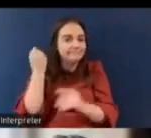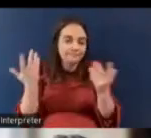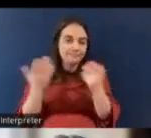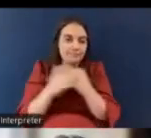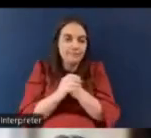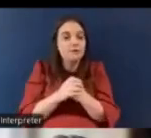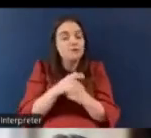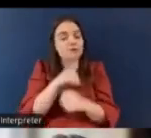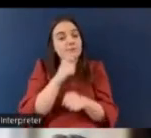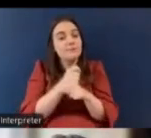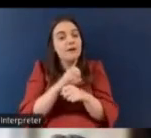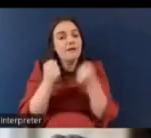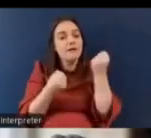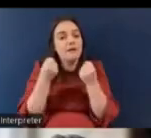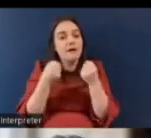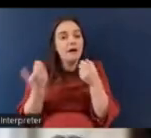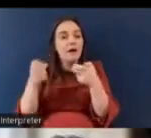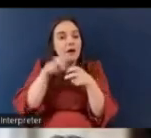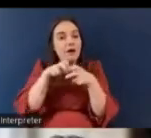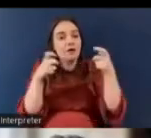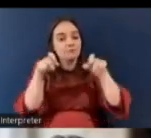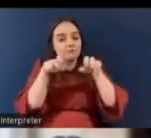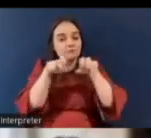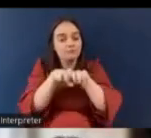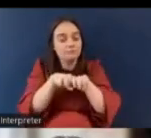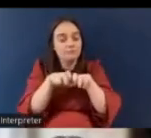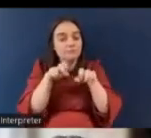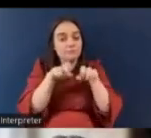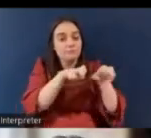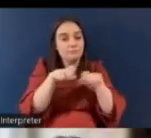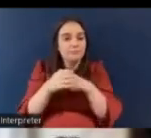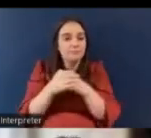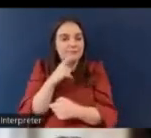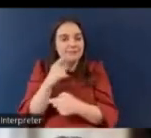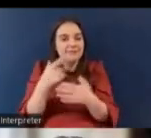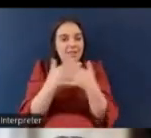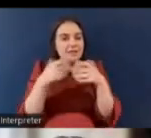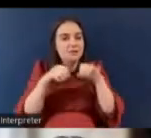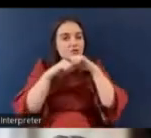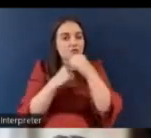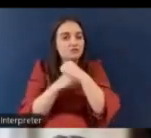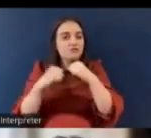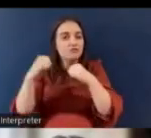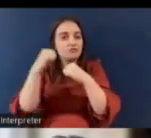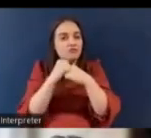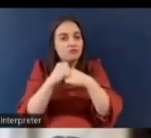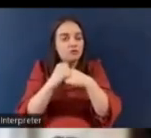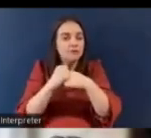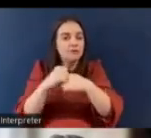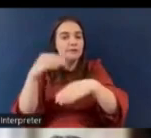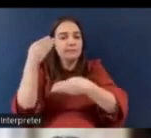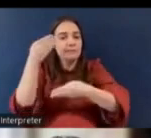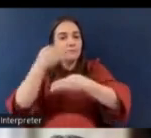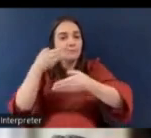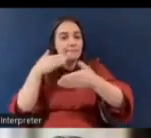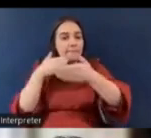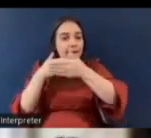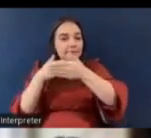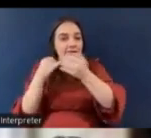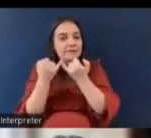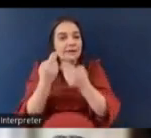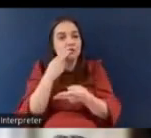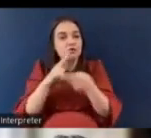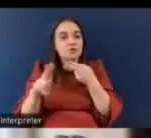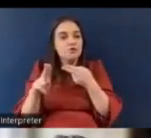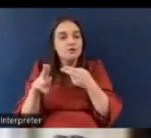things like carpooling, and there's structural barriers in terms of insurance issues. And really, then, I